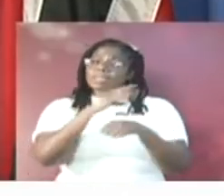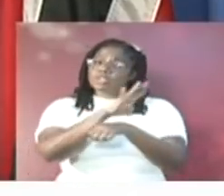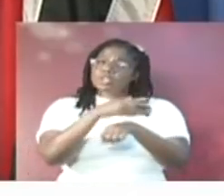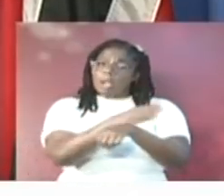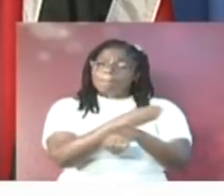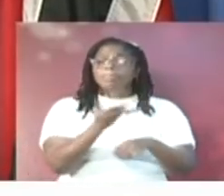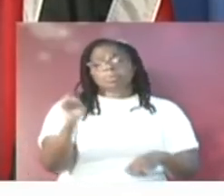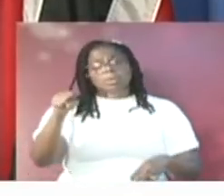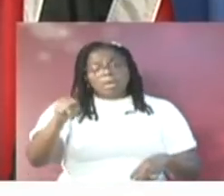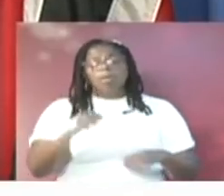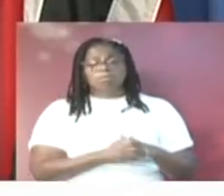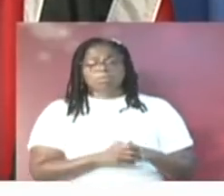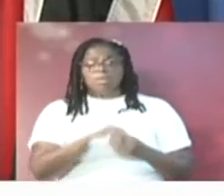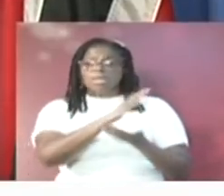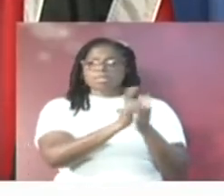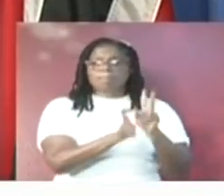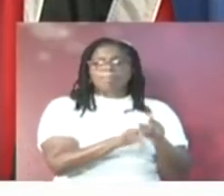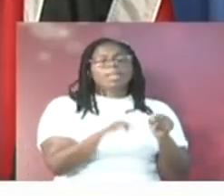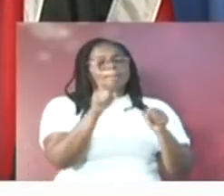and